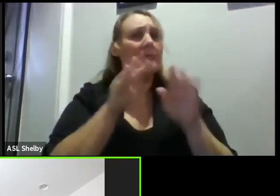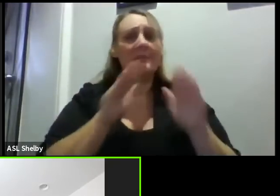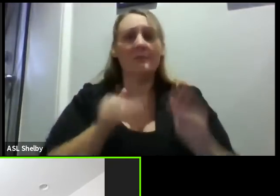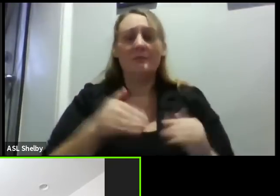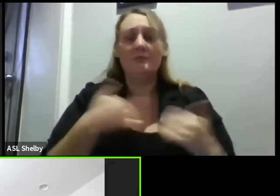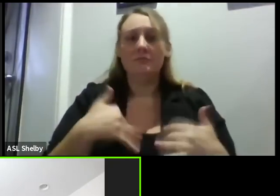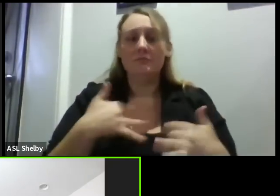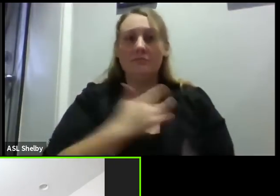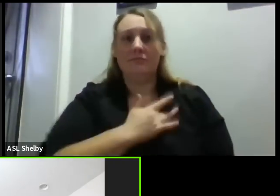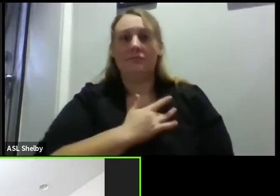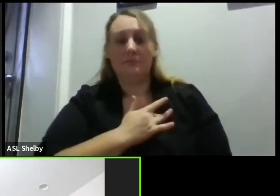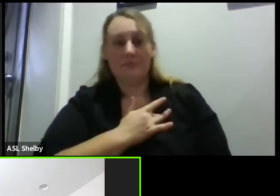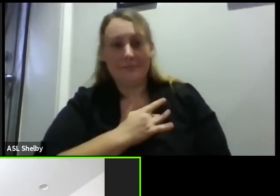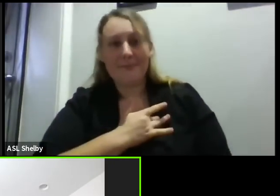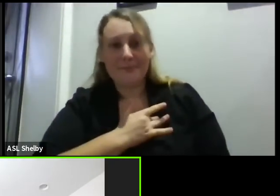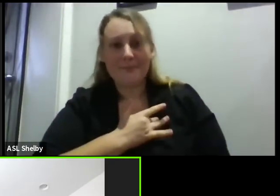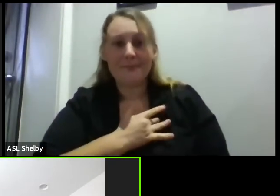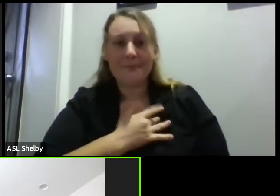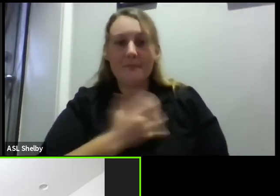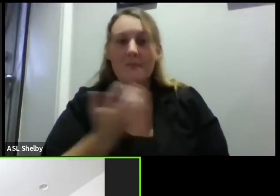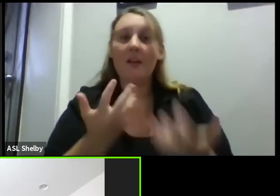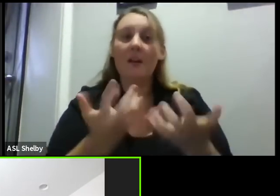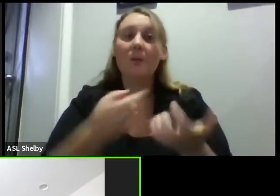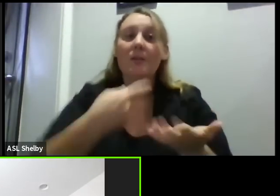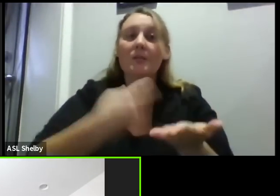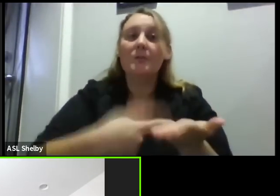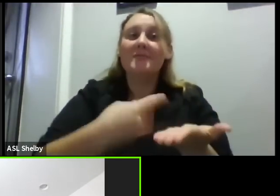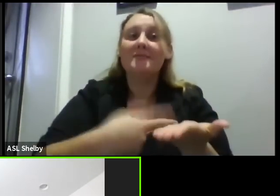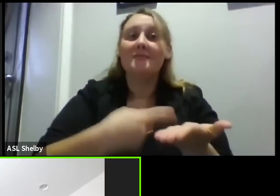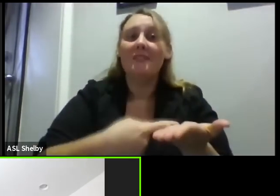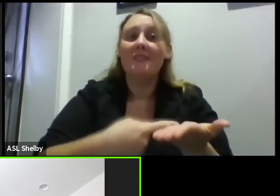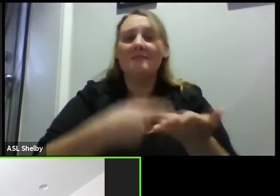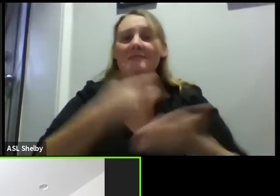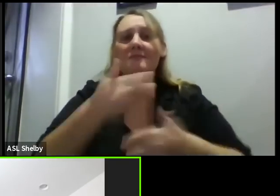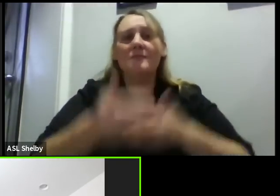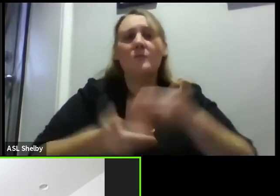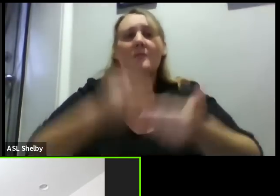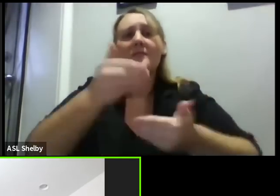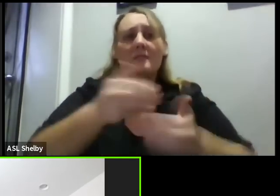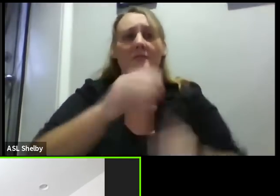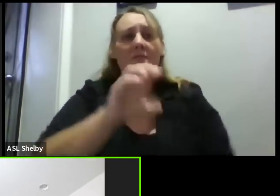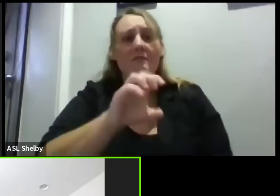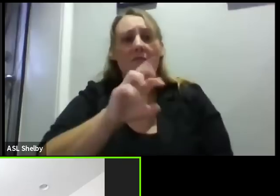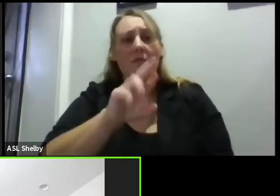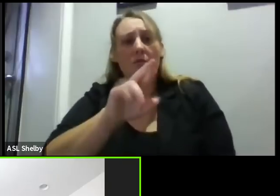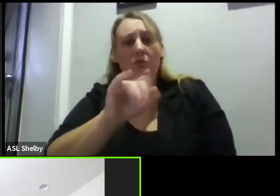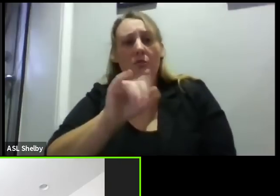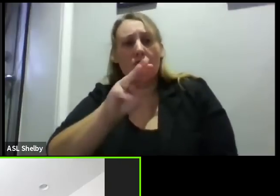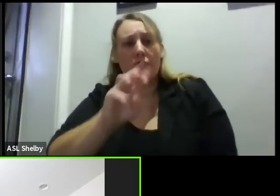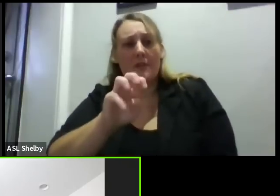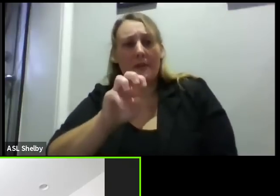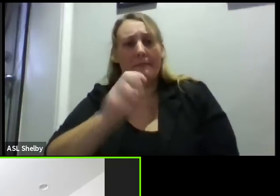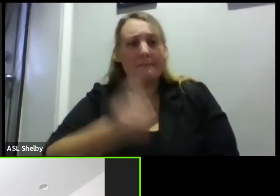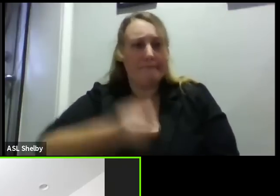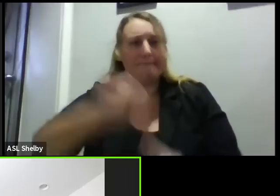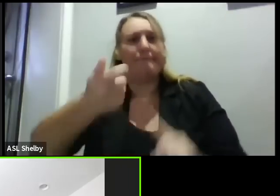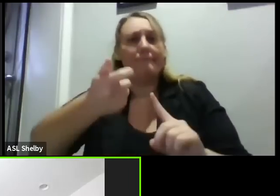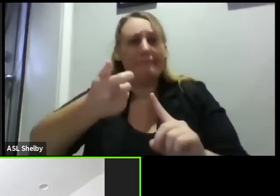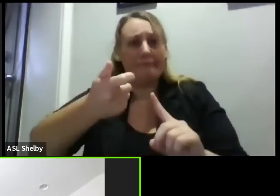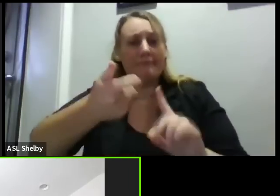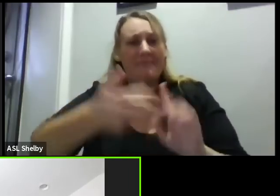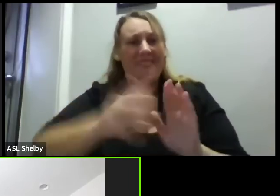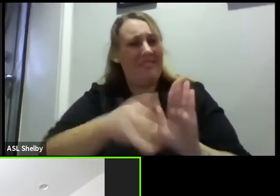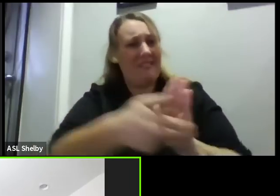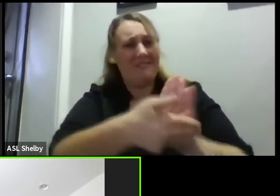means to an organization like ours, especially one that partners up with our sister organization, Project Save.